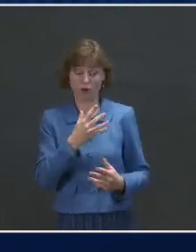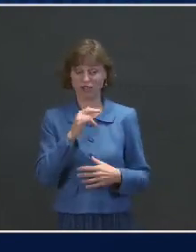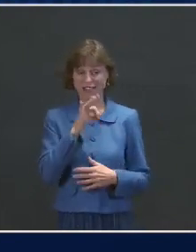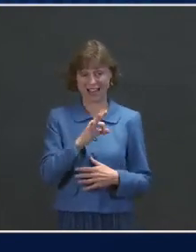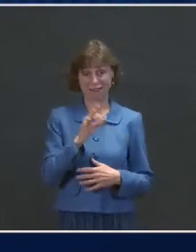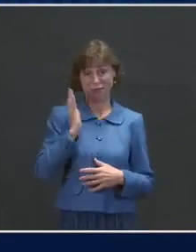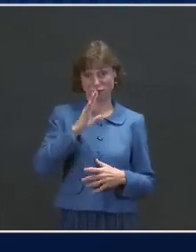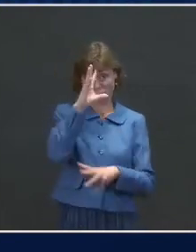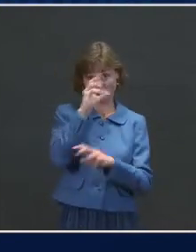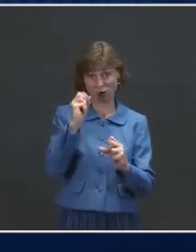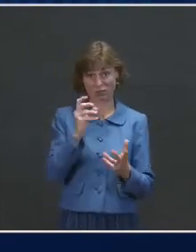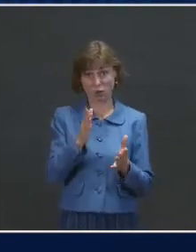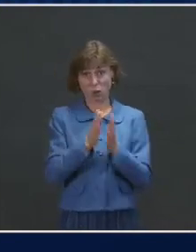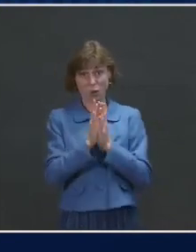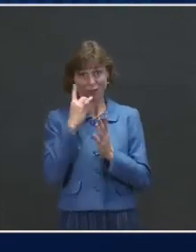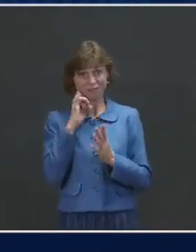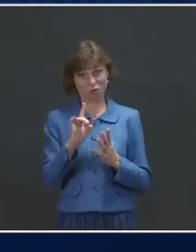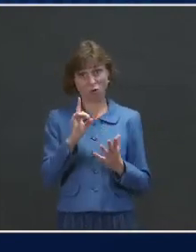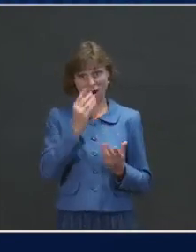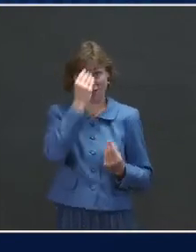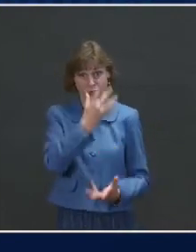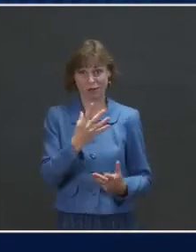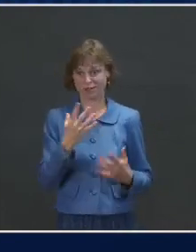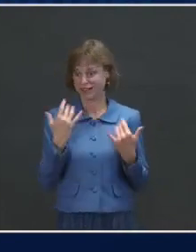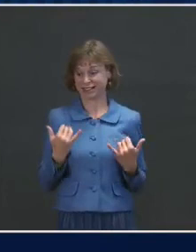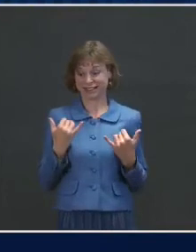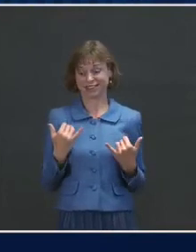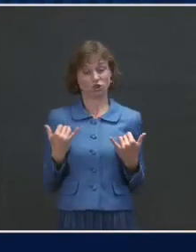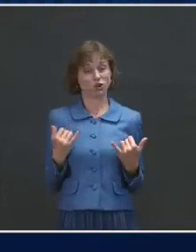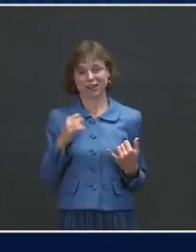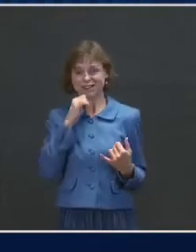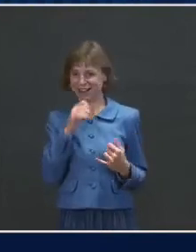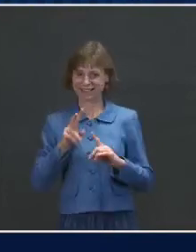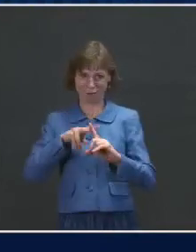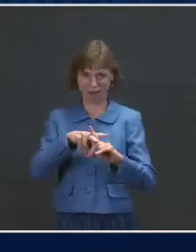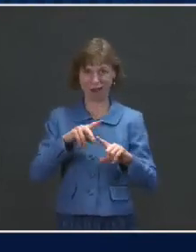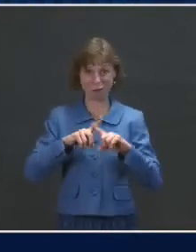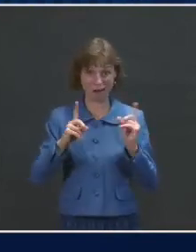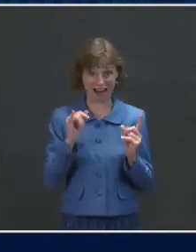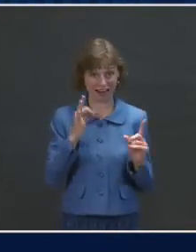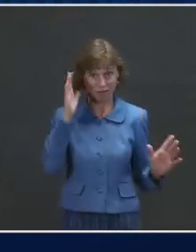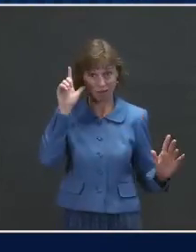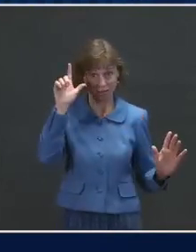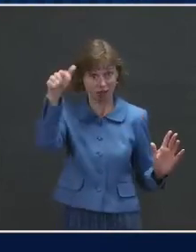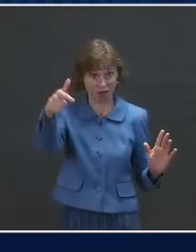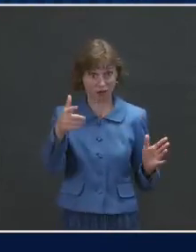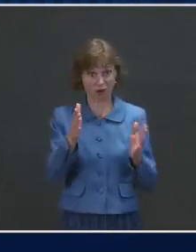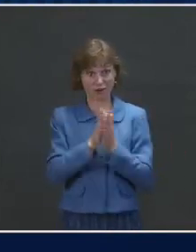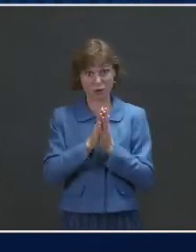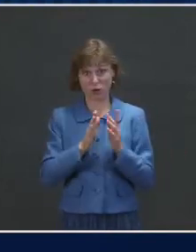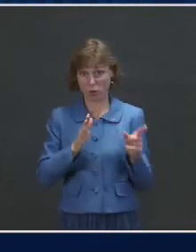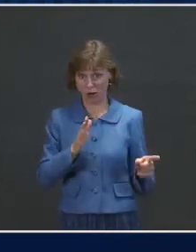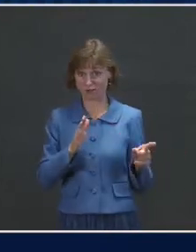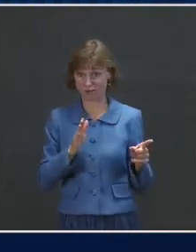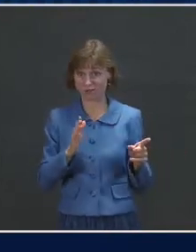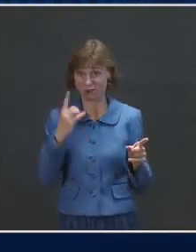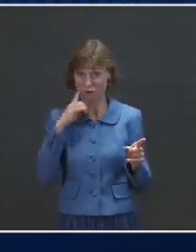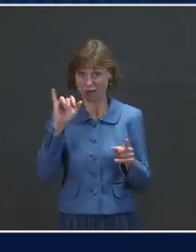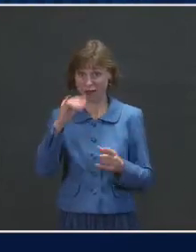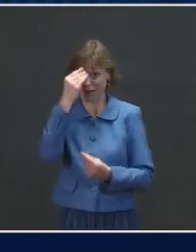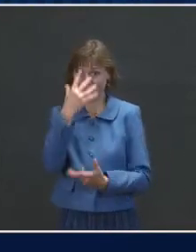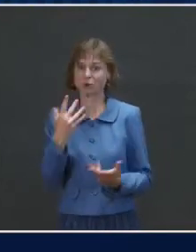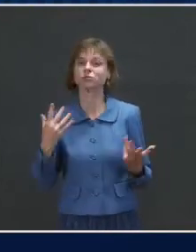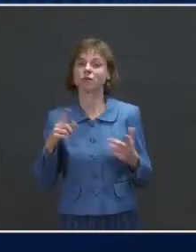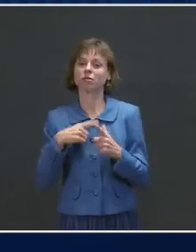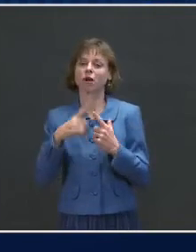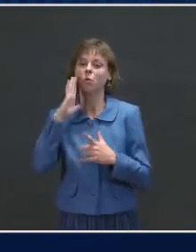requests a briefing. So that's not currently applicable, but if he should request a briefing, he leaves it to Dem to make a determination.